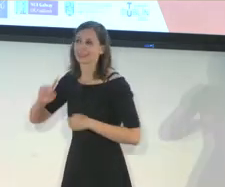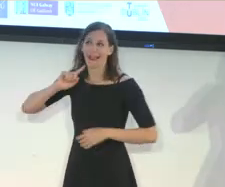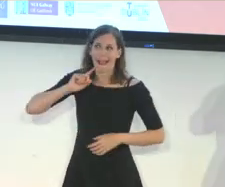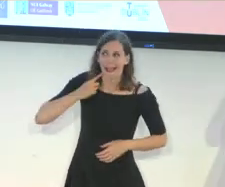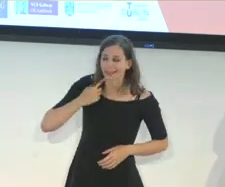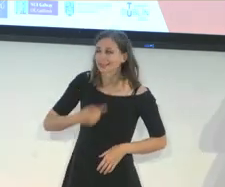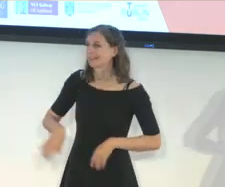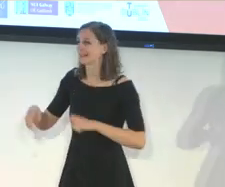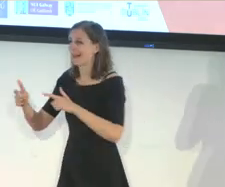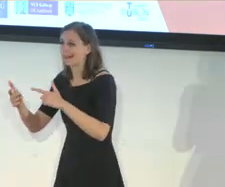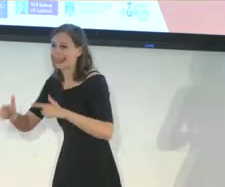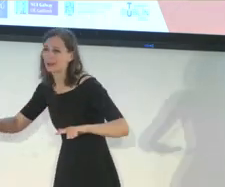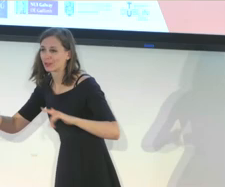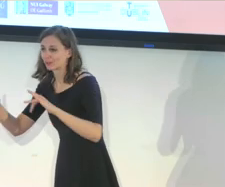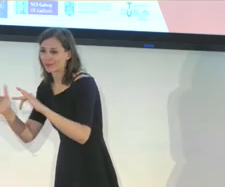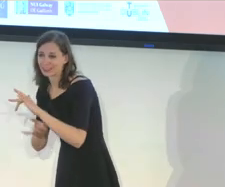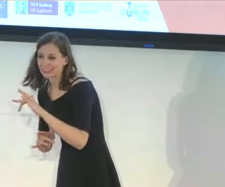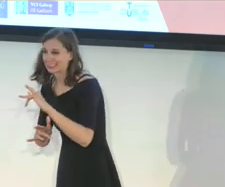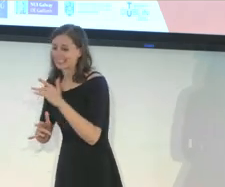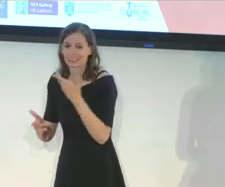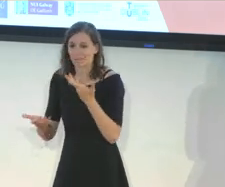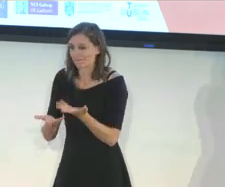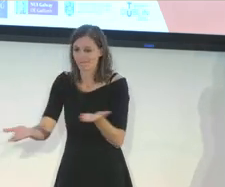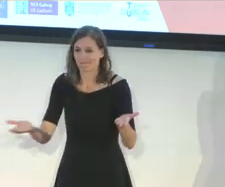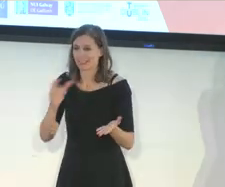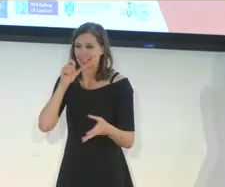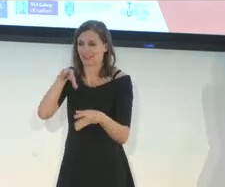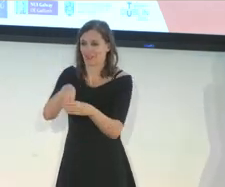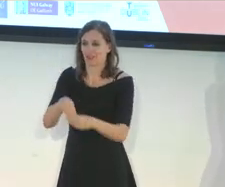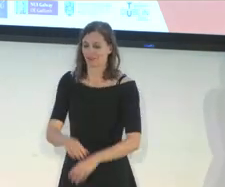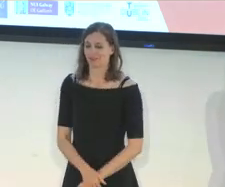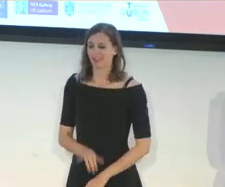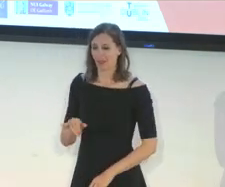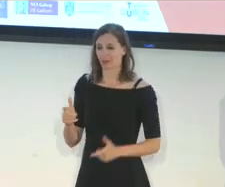language proficiencies, which was also a big problem.